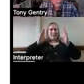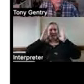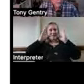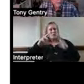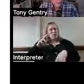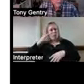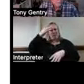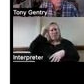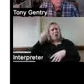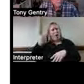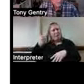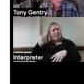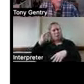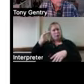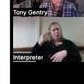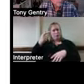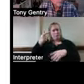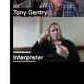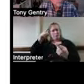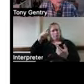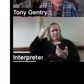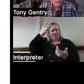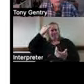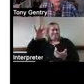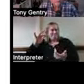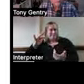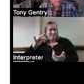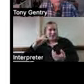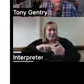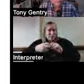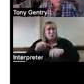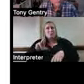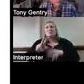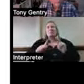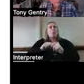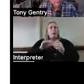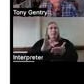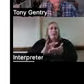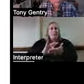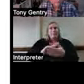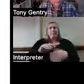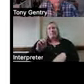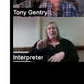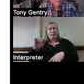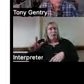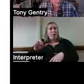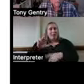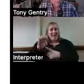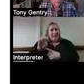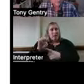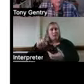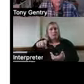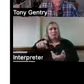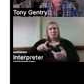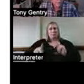cognitive problems, people with medical care needs, people who are transitioning from supported living